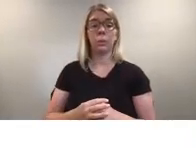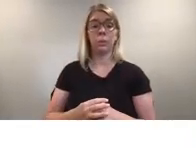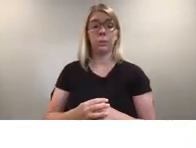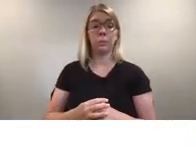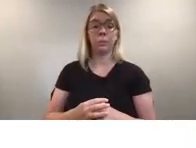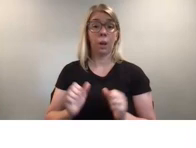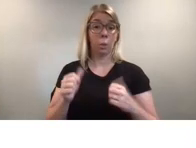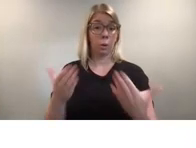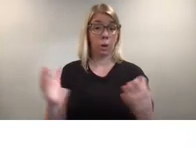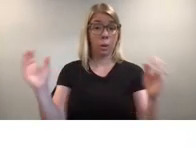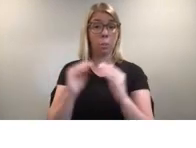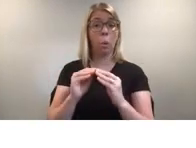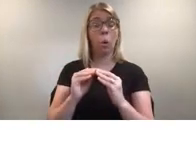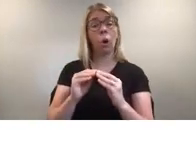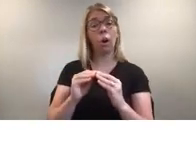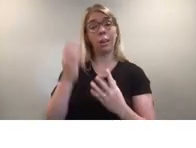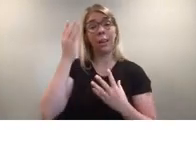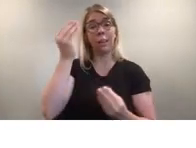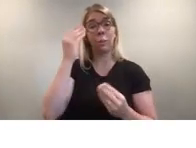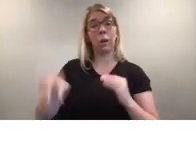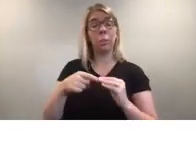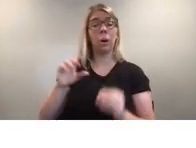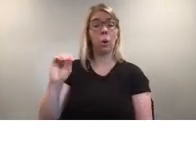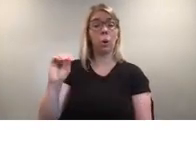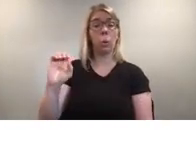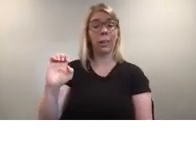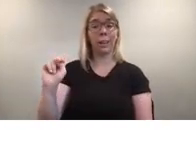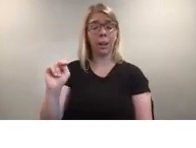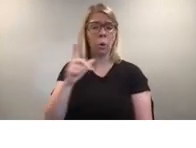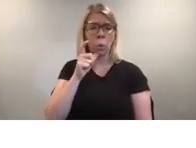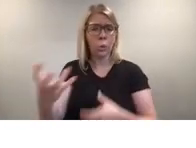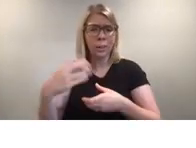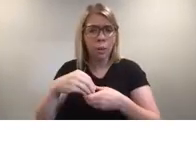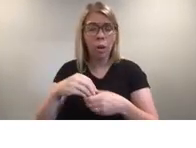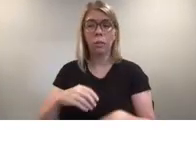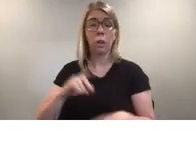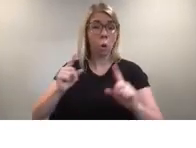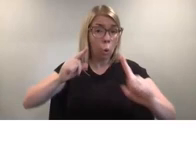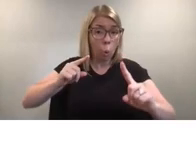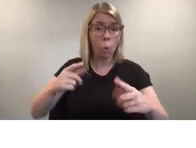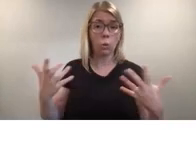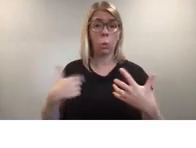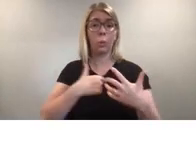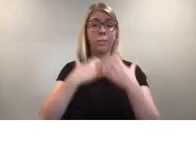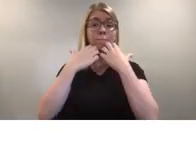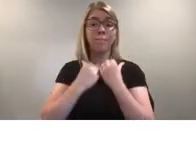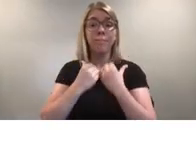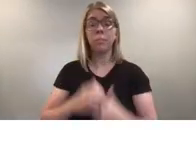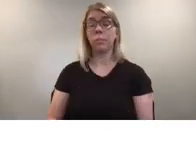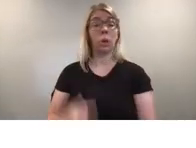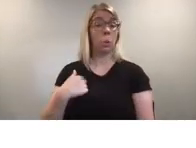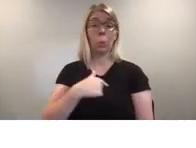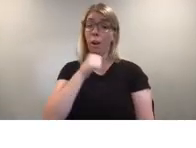more information about the Open Education Network, who exactly is in our network, and our goals as well as our values. We're not a vendor. We